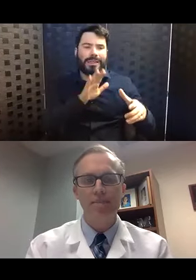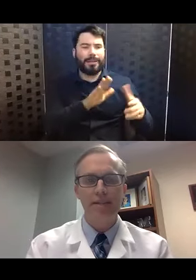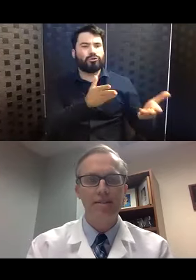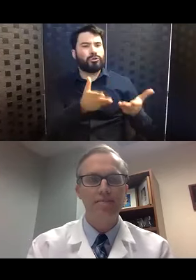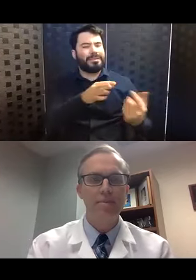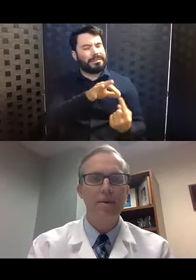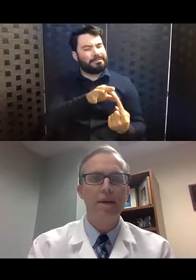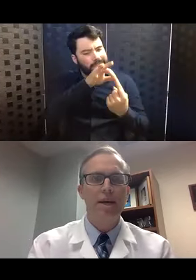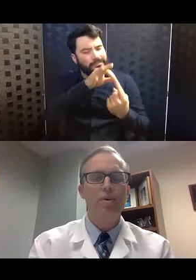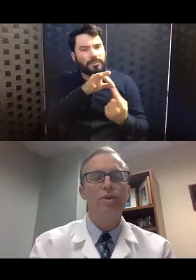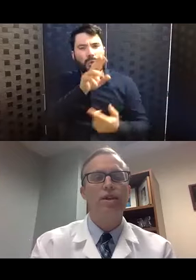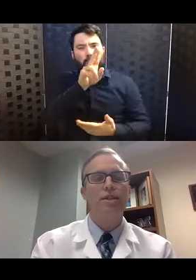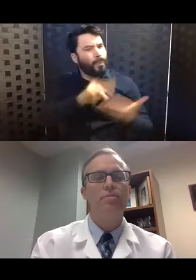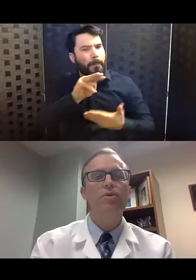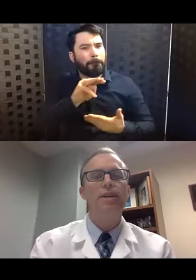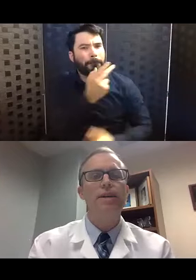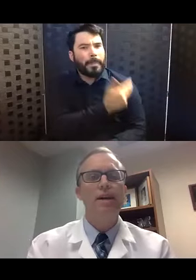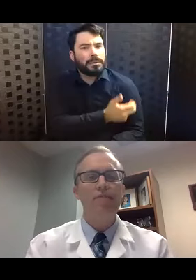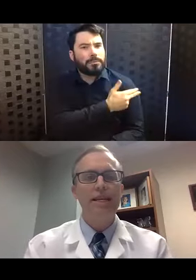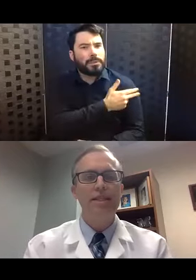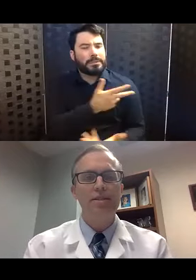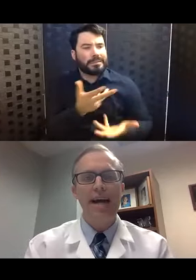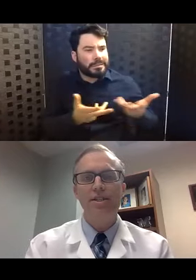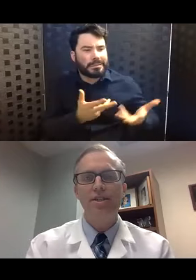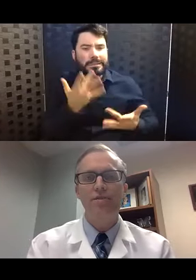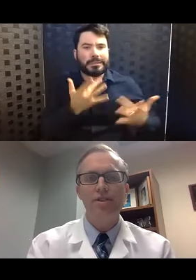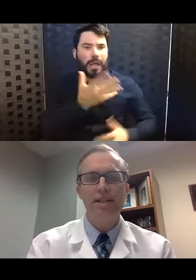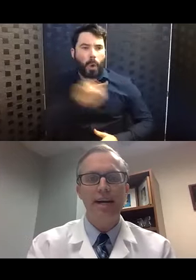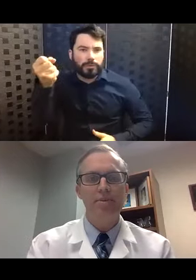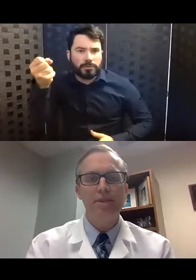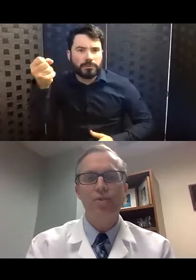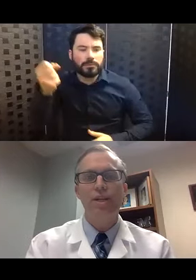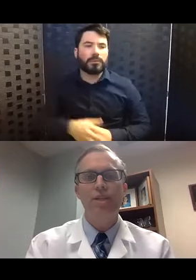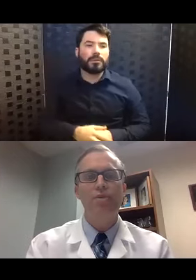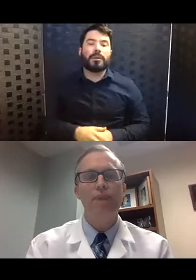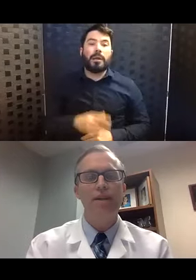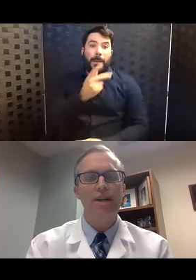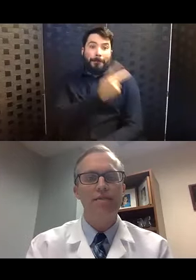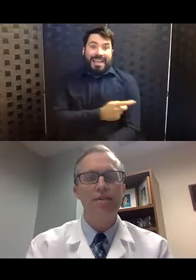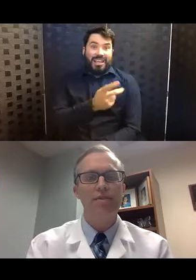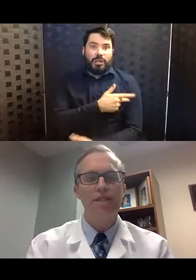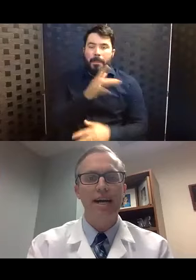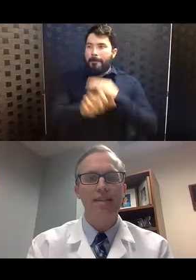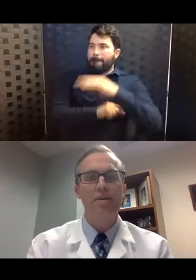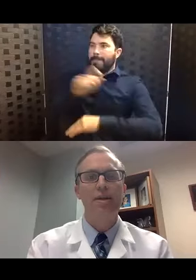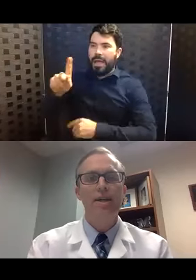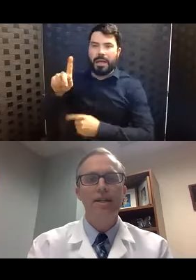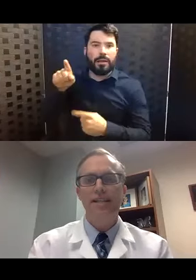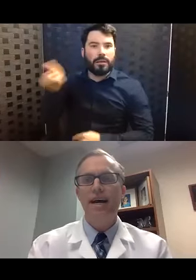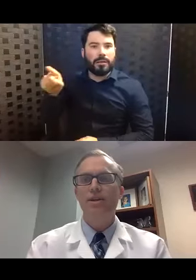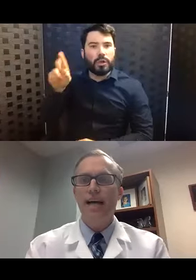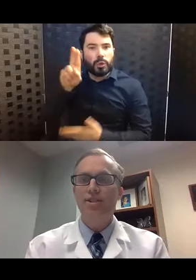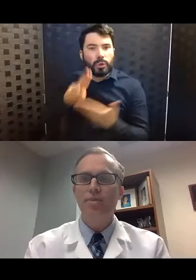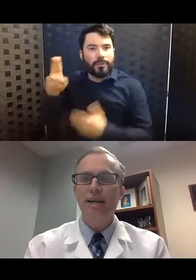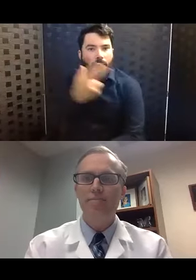Michigan Medicine. It would result in the movement of patients back to University Hospital, and a 22-bed loss for University Hospital. That's